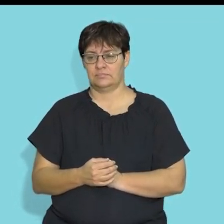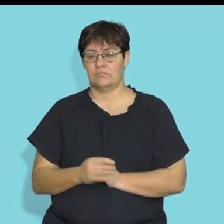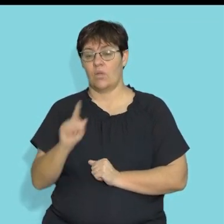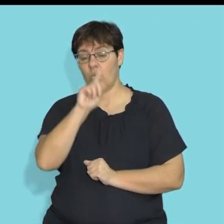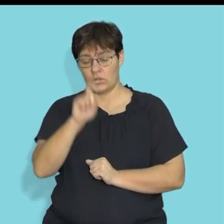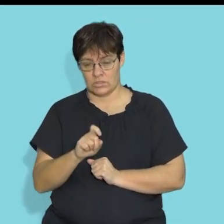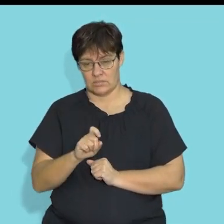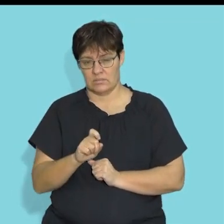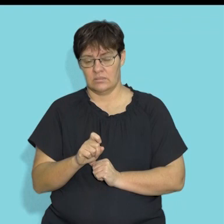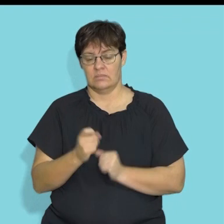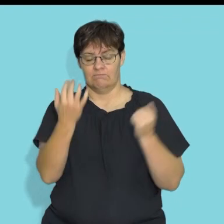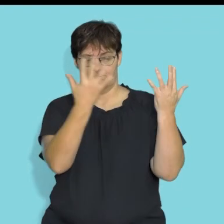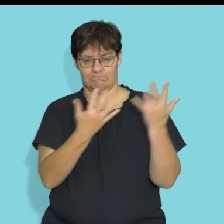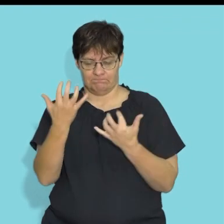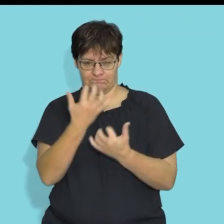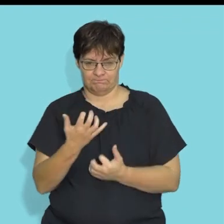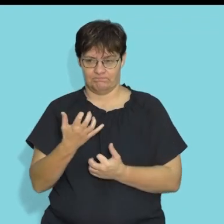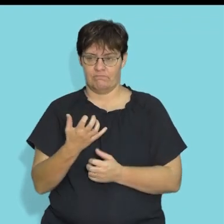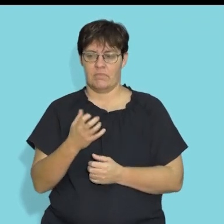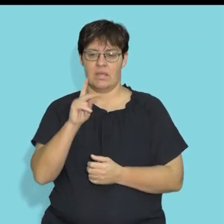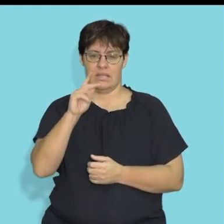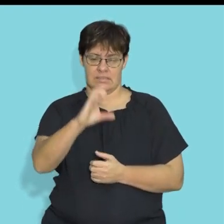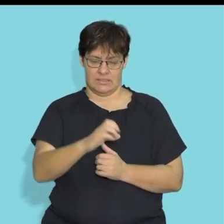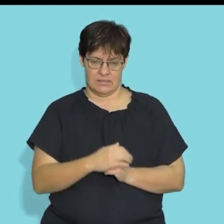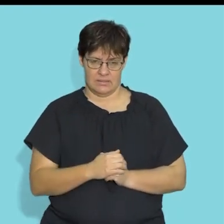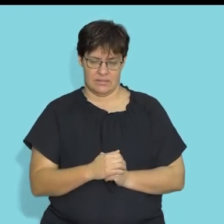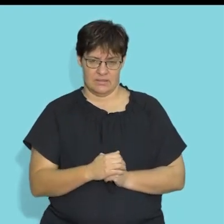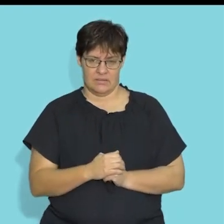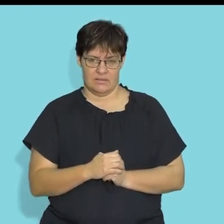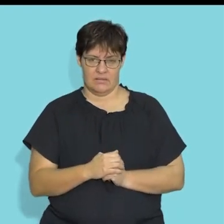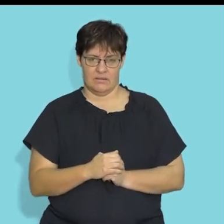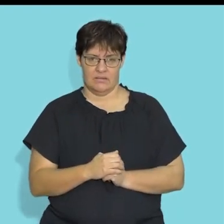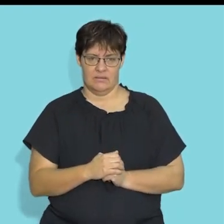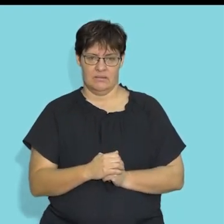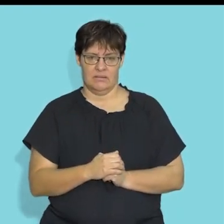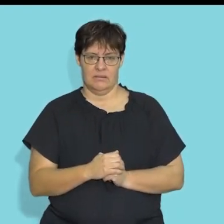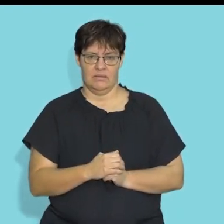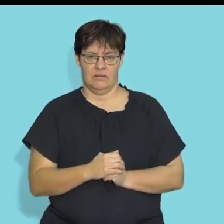question then there is, work out or calculate Kc.